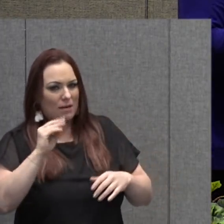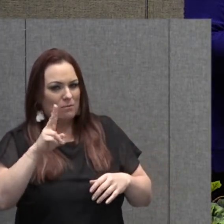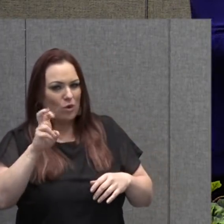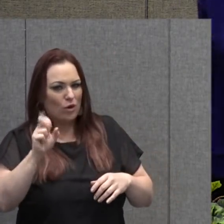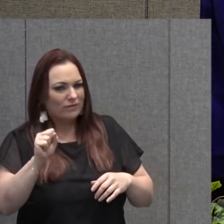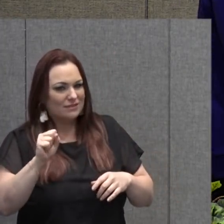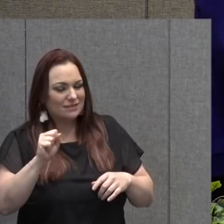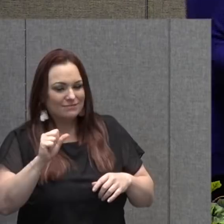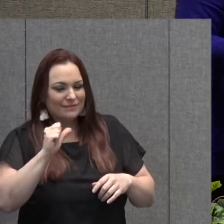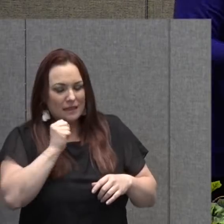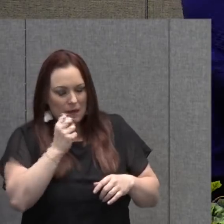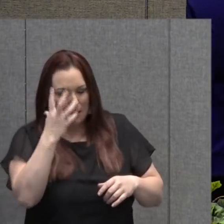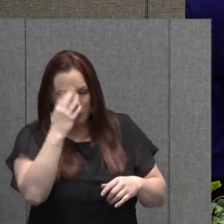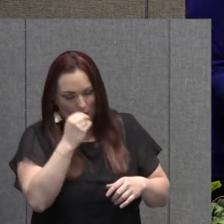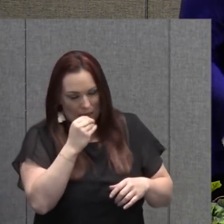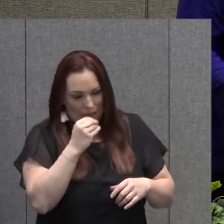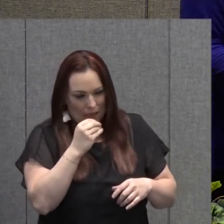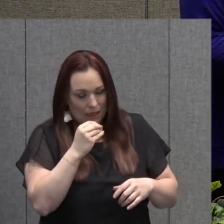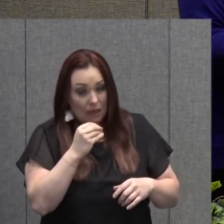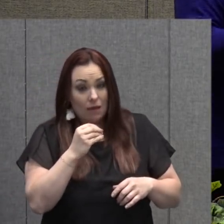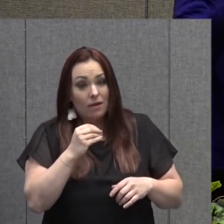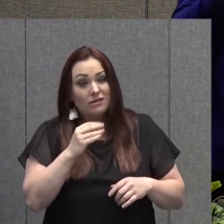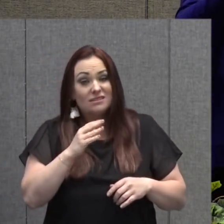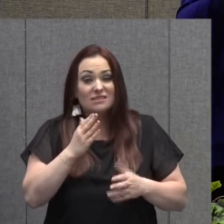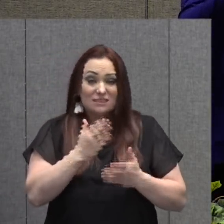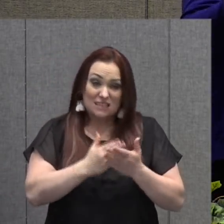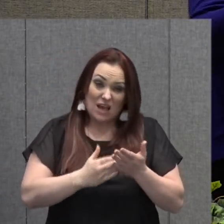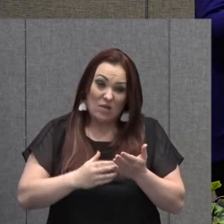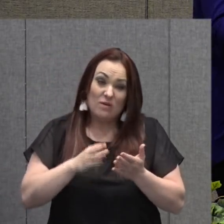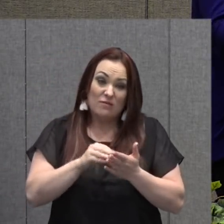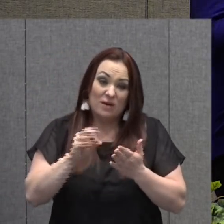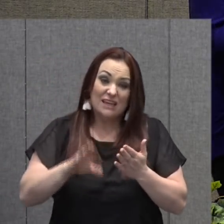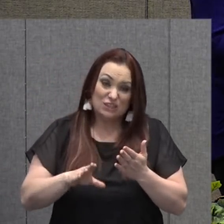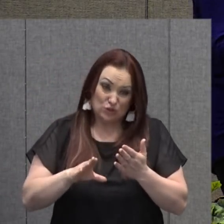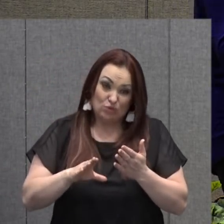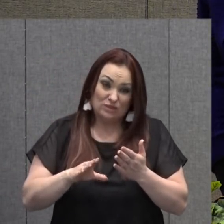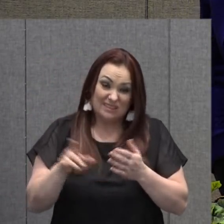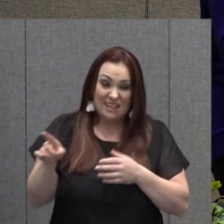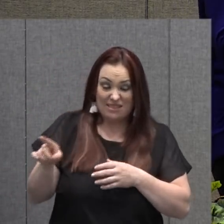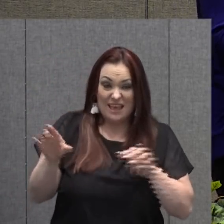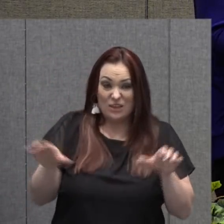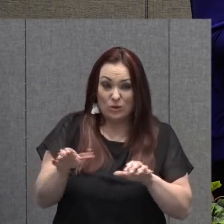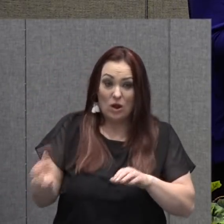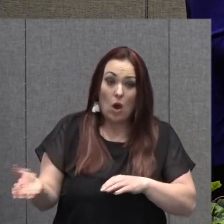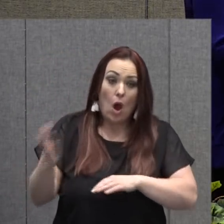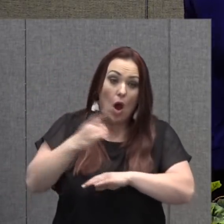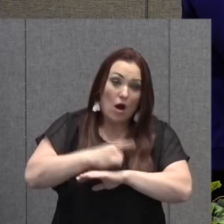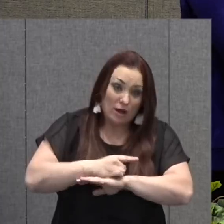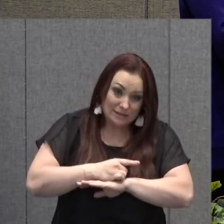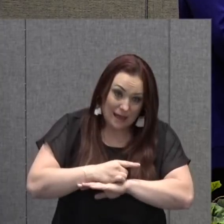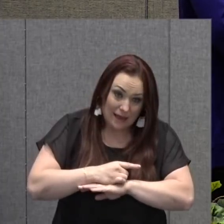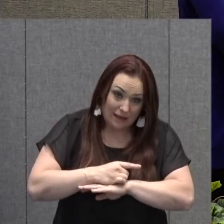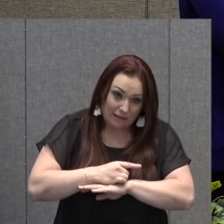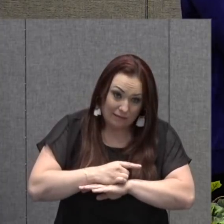my students here because they're doing them all day long while I'm teaching, and they should be masters at it by